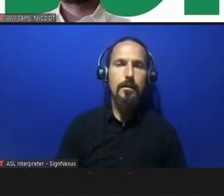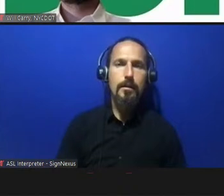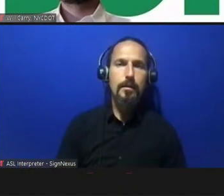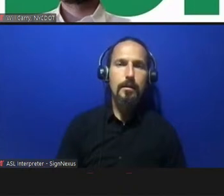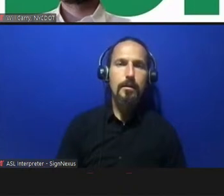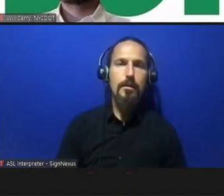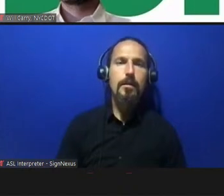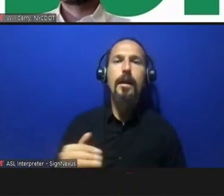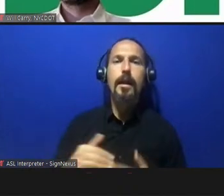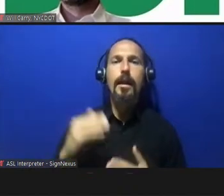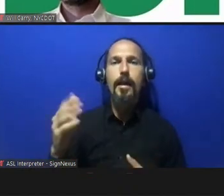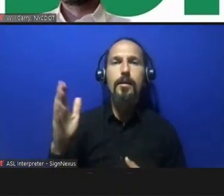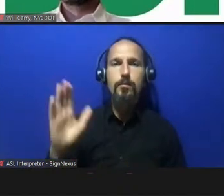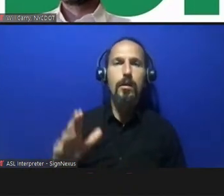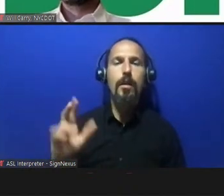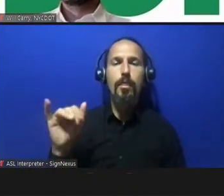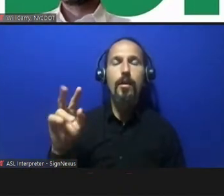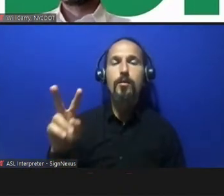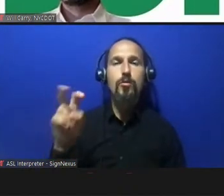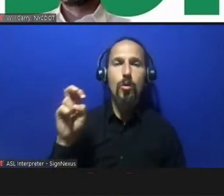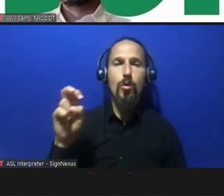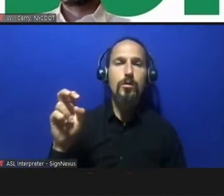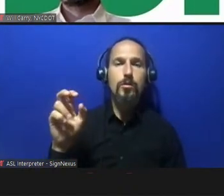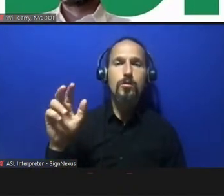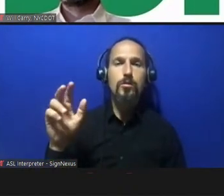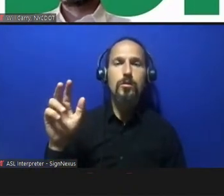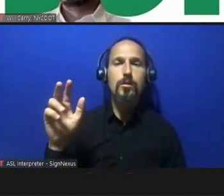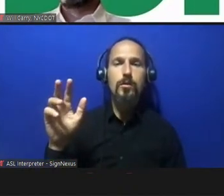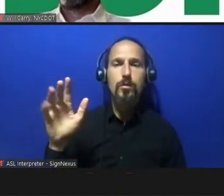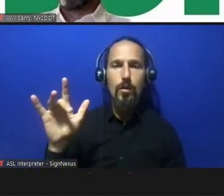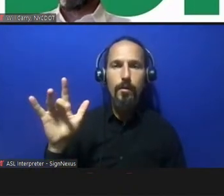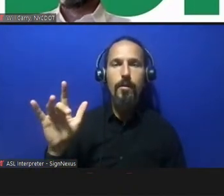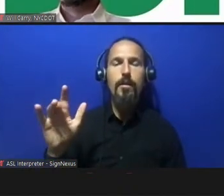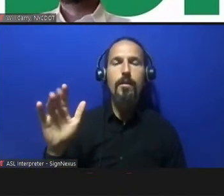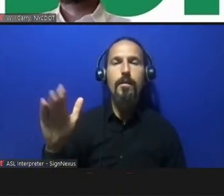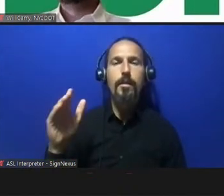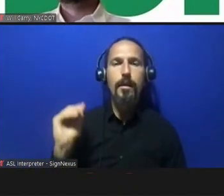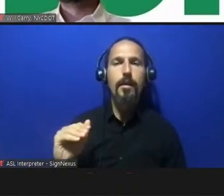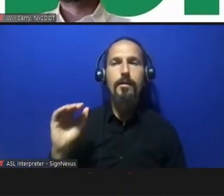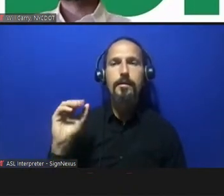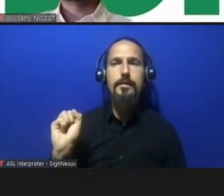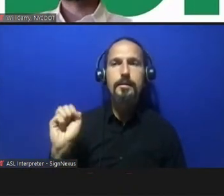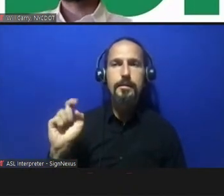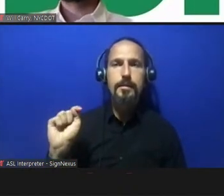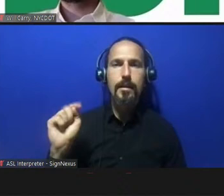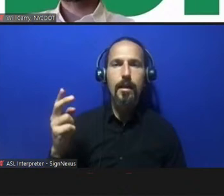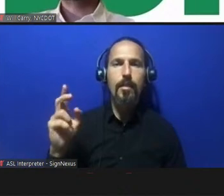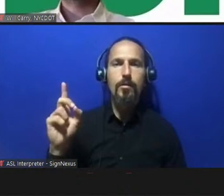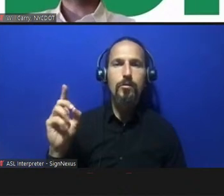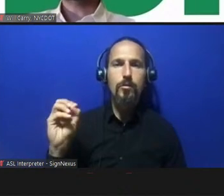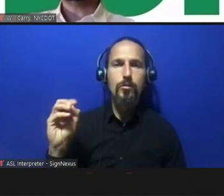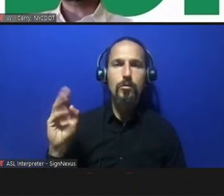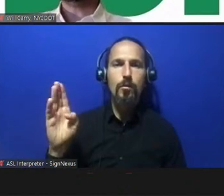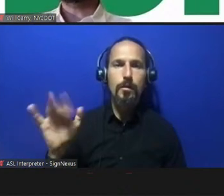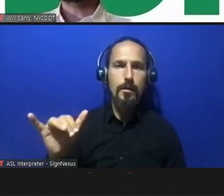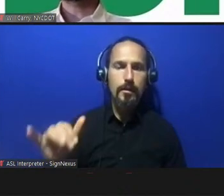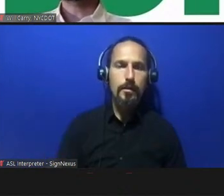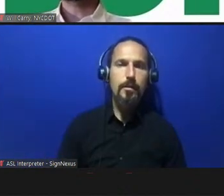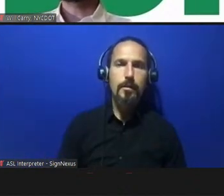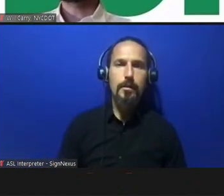the next speaker the 225th to sign up is seth dobie followed by grace